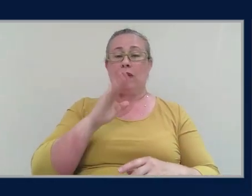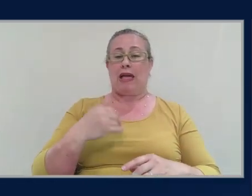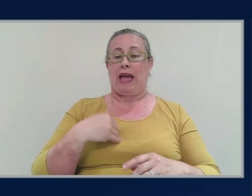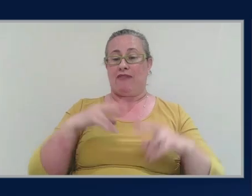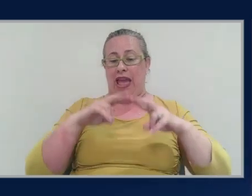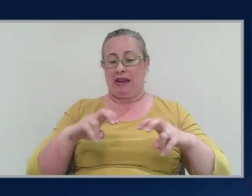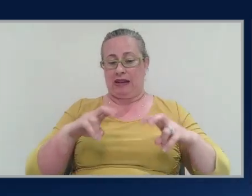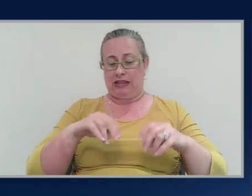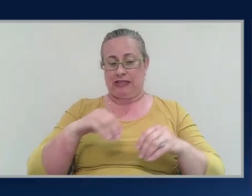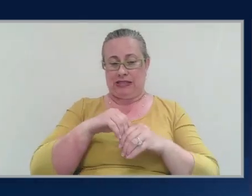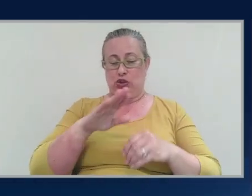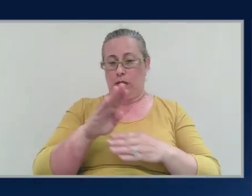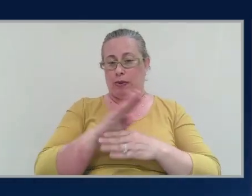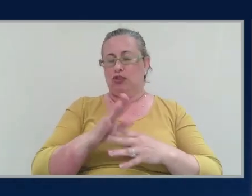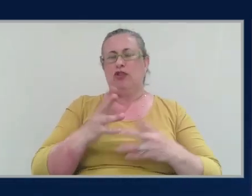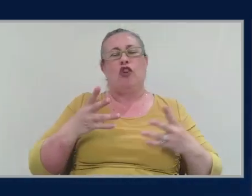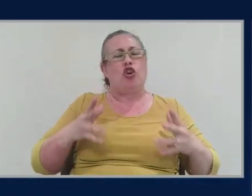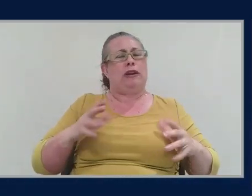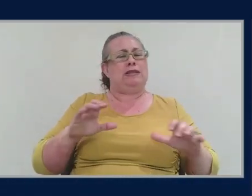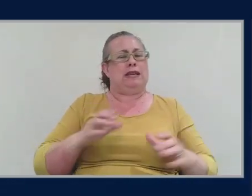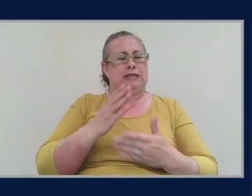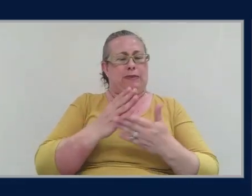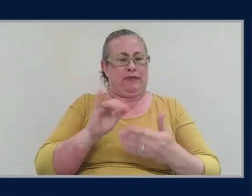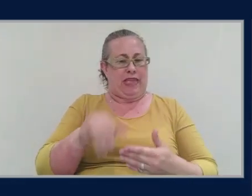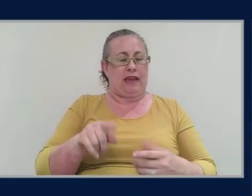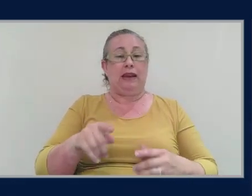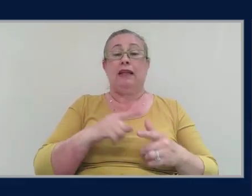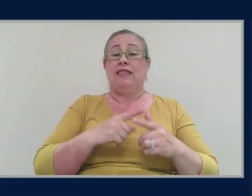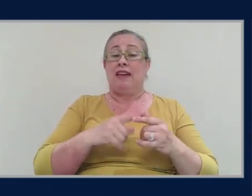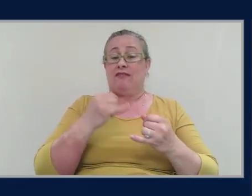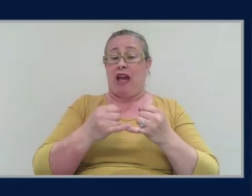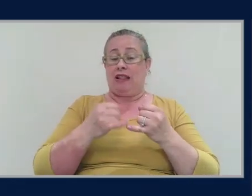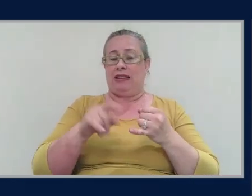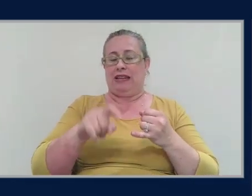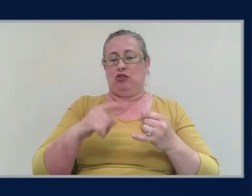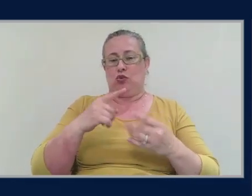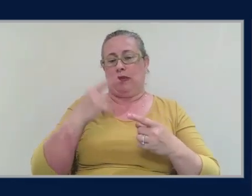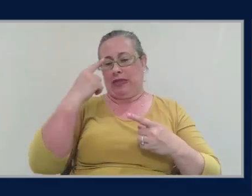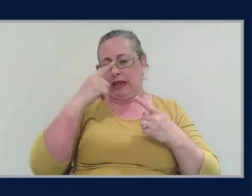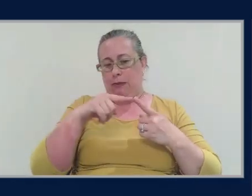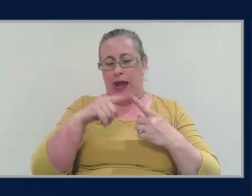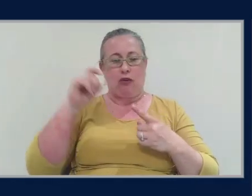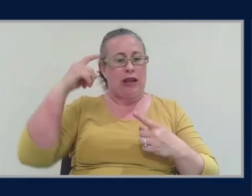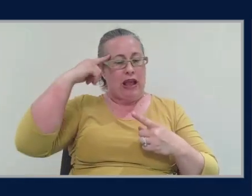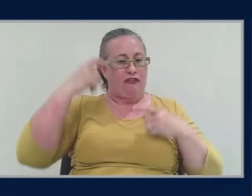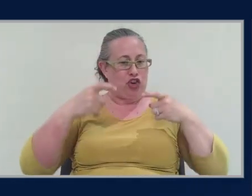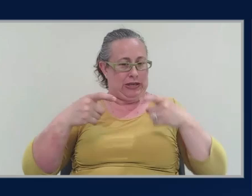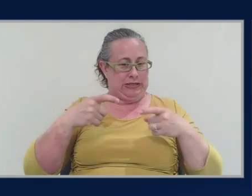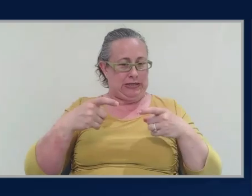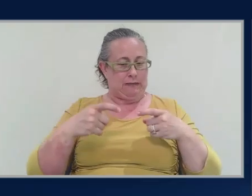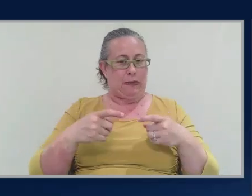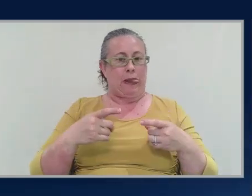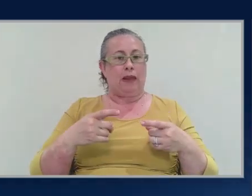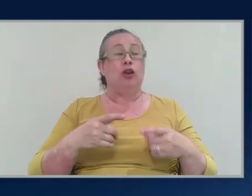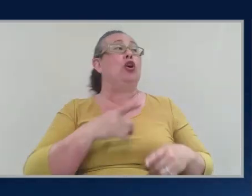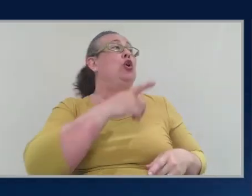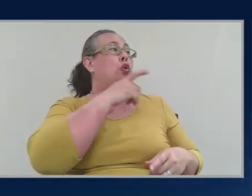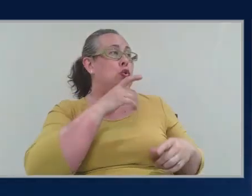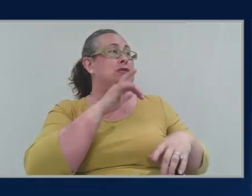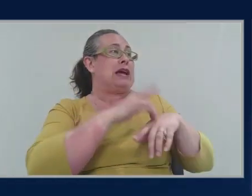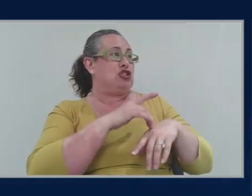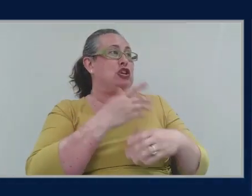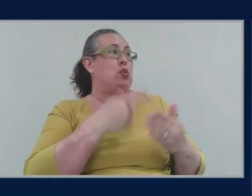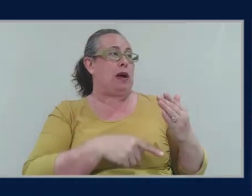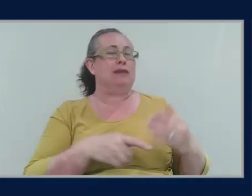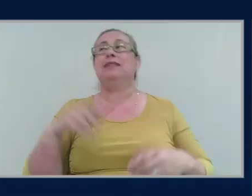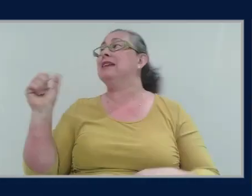done this. And then finally, you need to think about governance. I mean, every day. Yeah. Who's touching what, right? Who's touching what? How